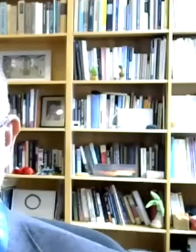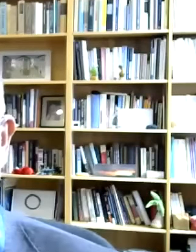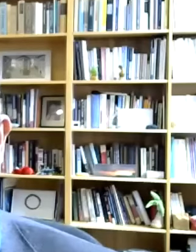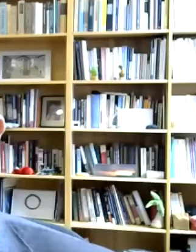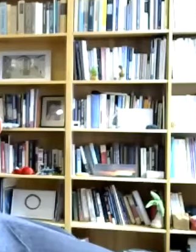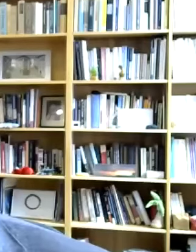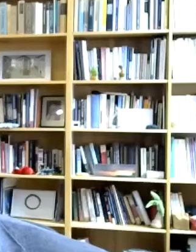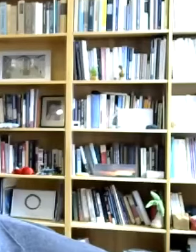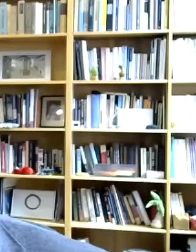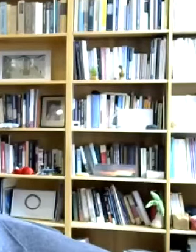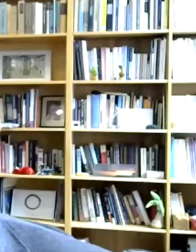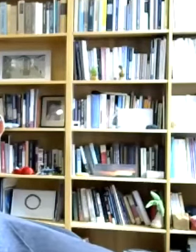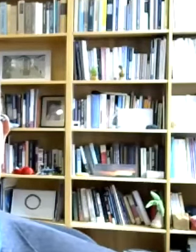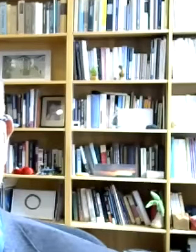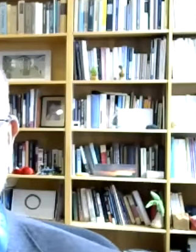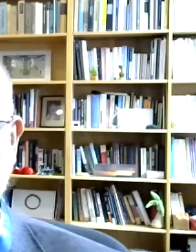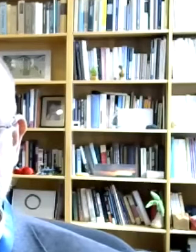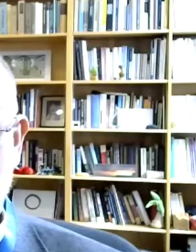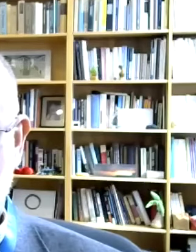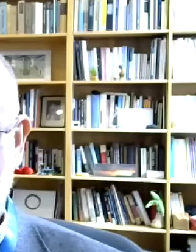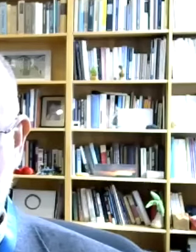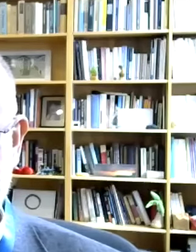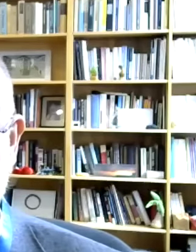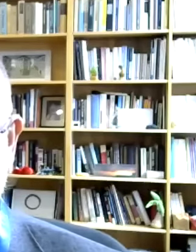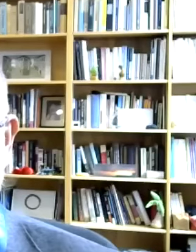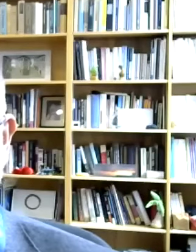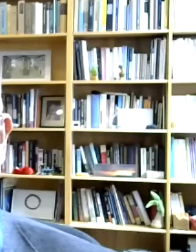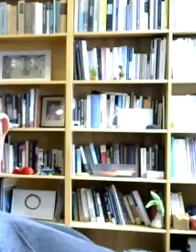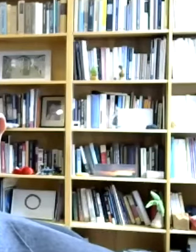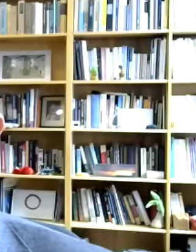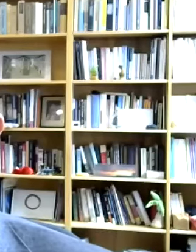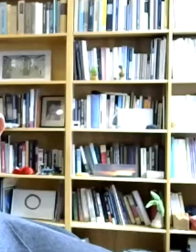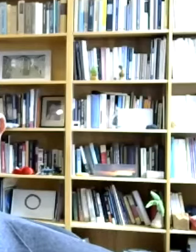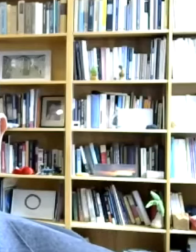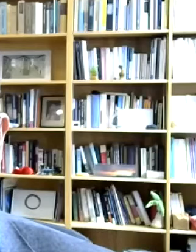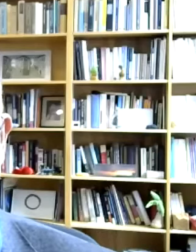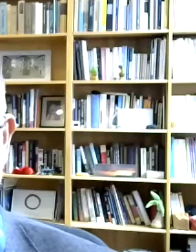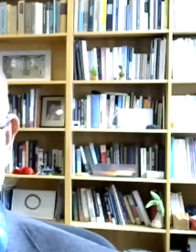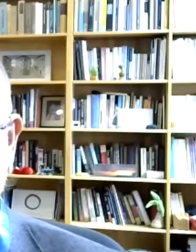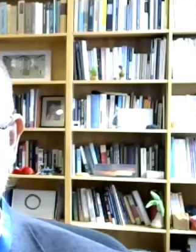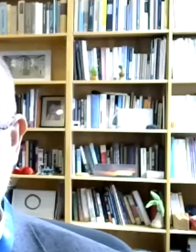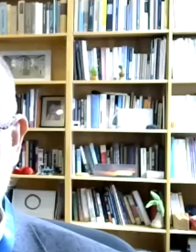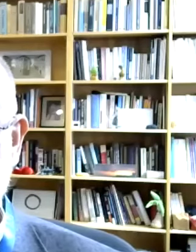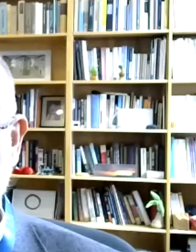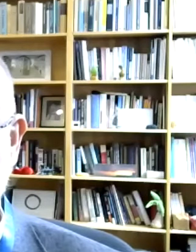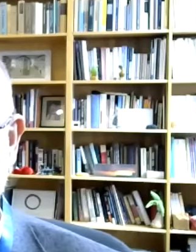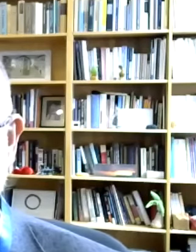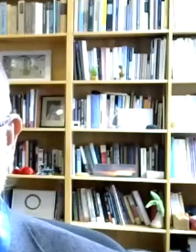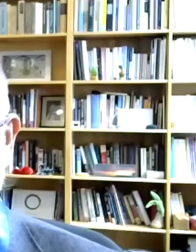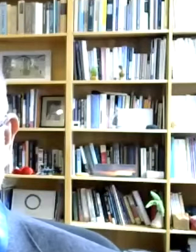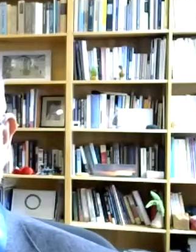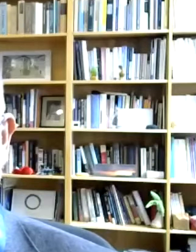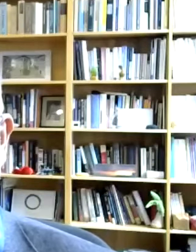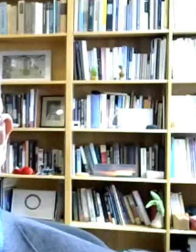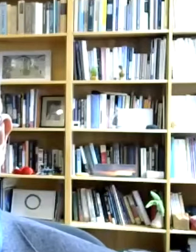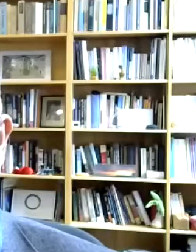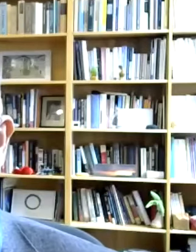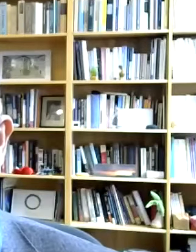Rochester, and also has lived experience relative to the presentation we'll be hearing about